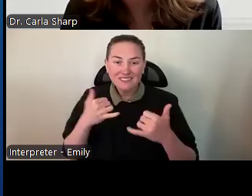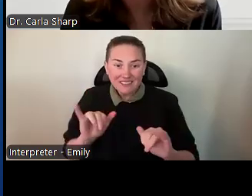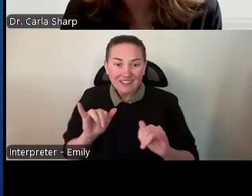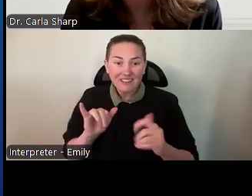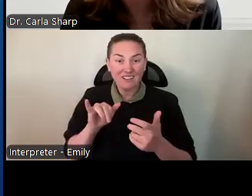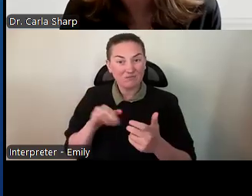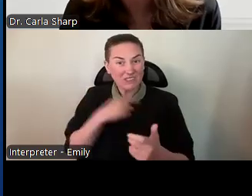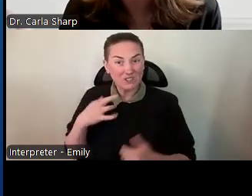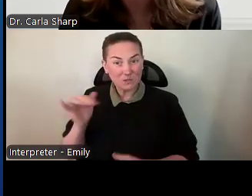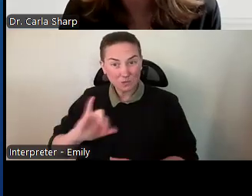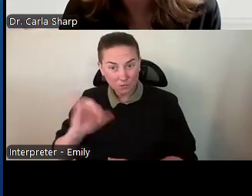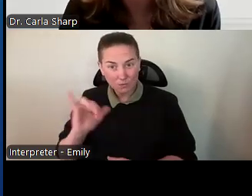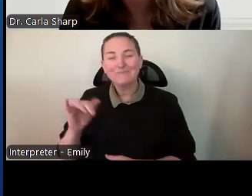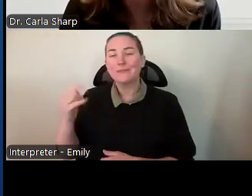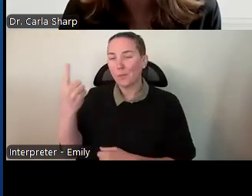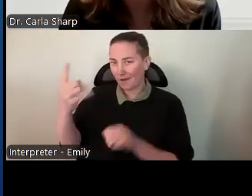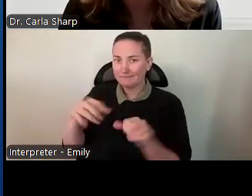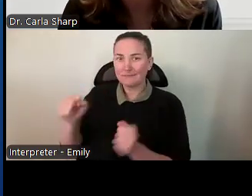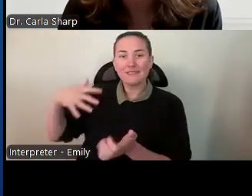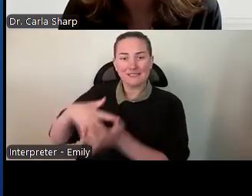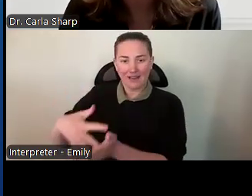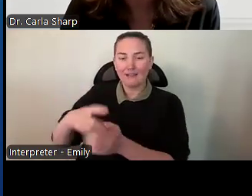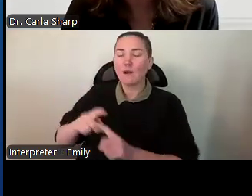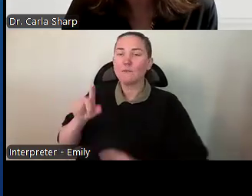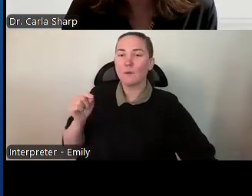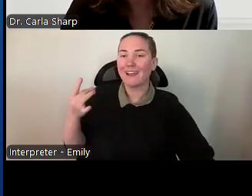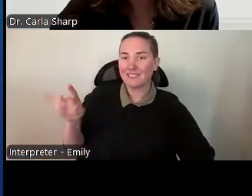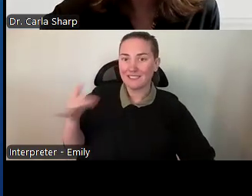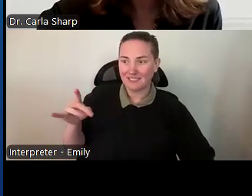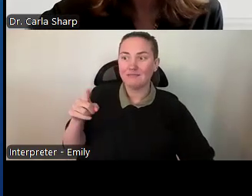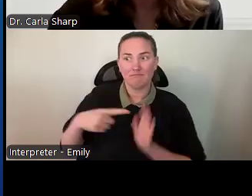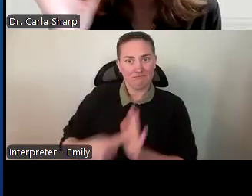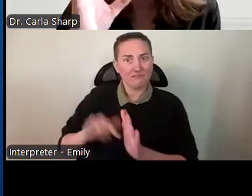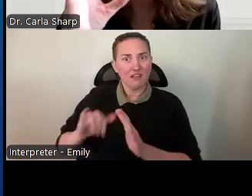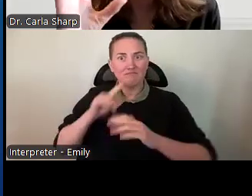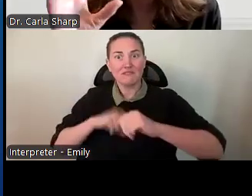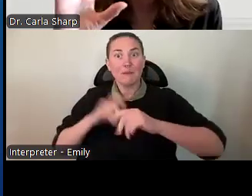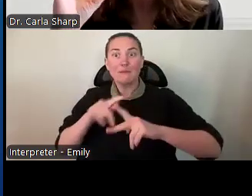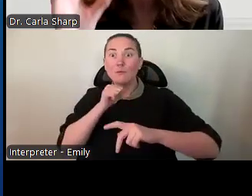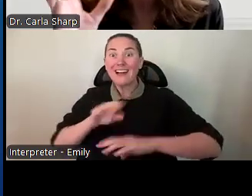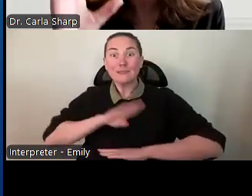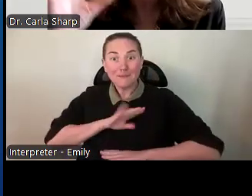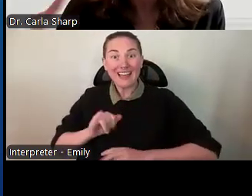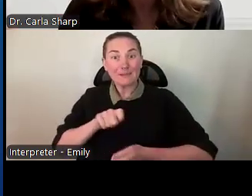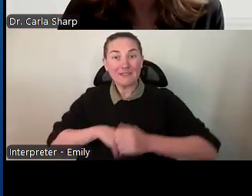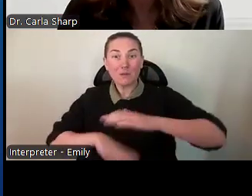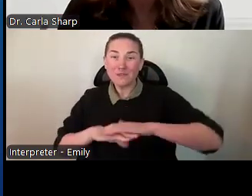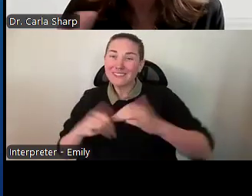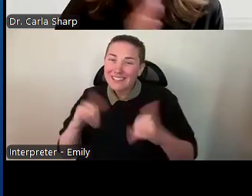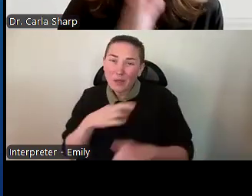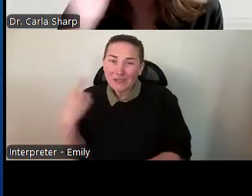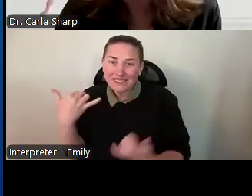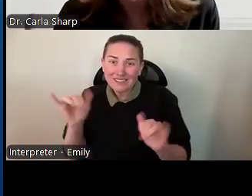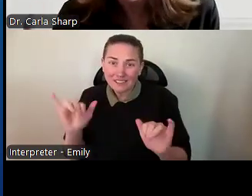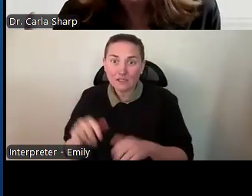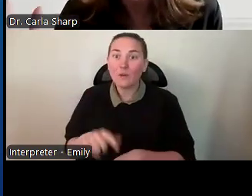a study done in psychological medicine by Lee et al. In 2018 that showed this. So really, treating the category when